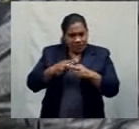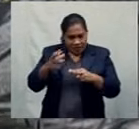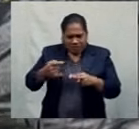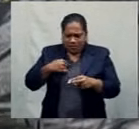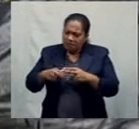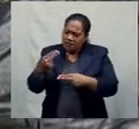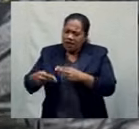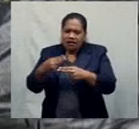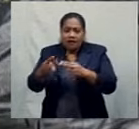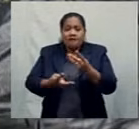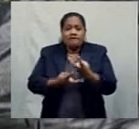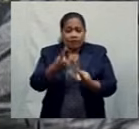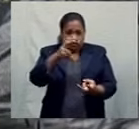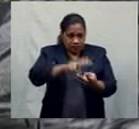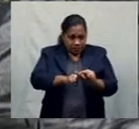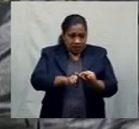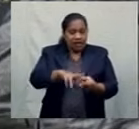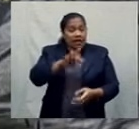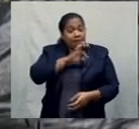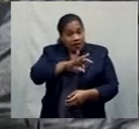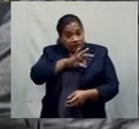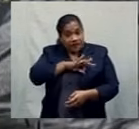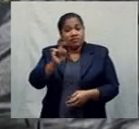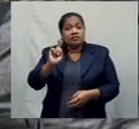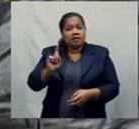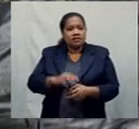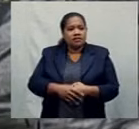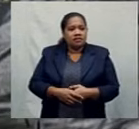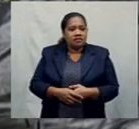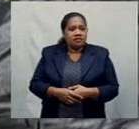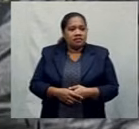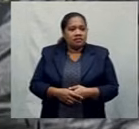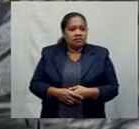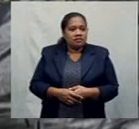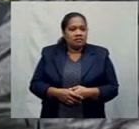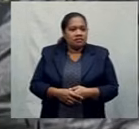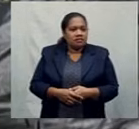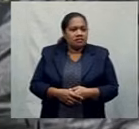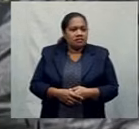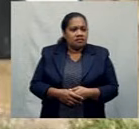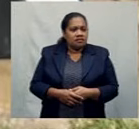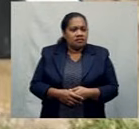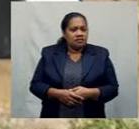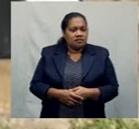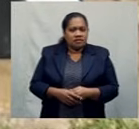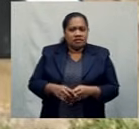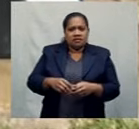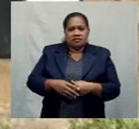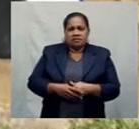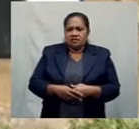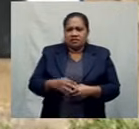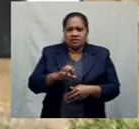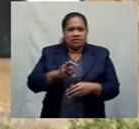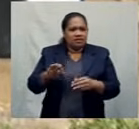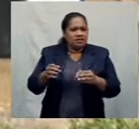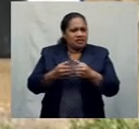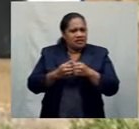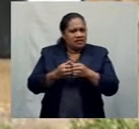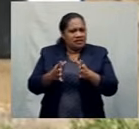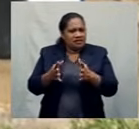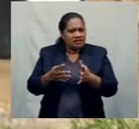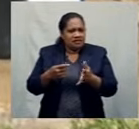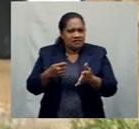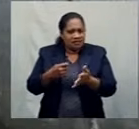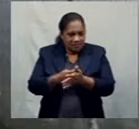vegetables, and the benefit too is use liquid manure and it's organic. Pacific Grow, which makes and sells